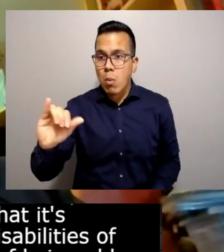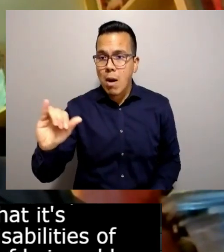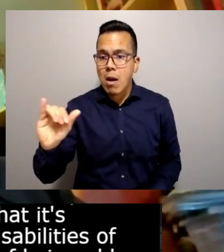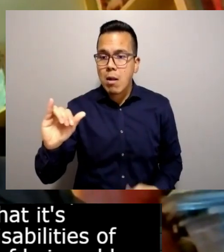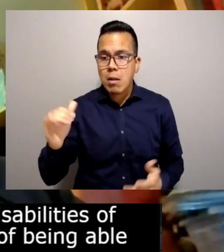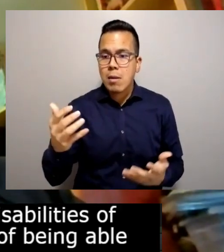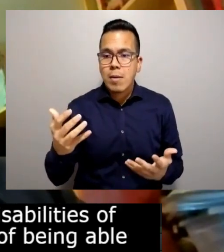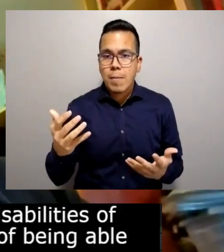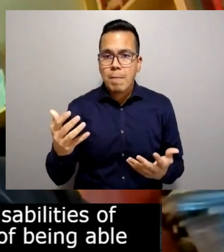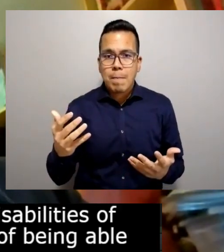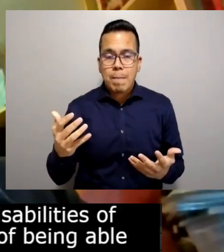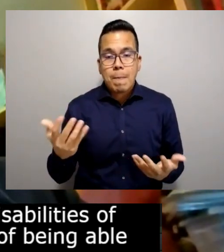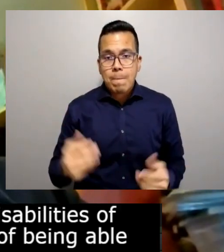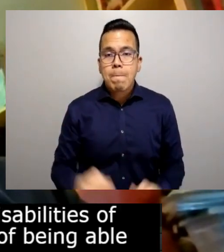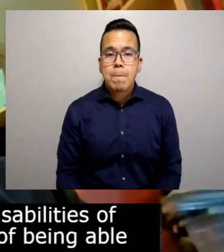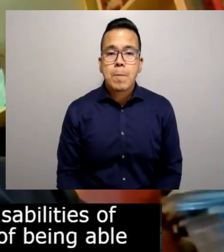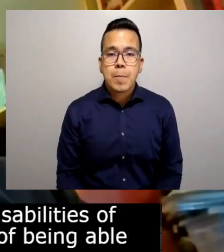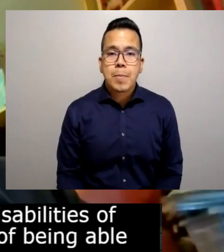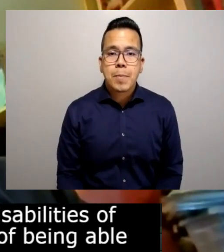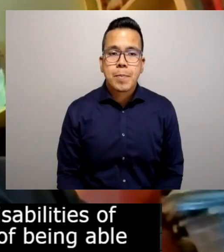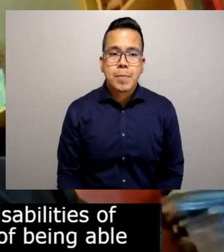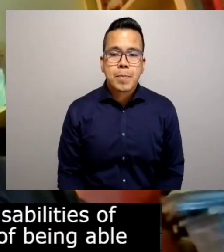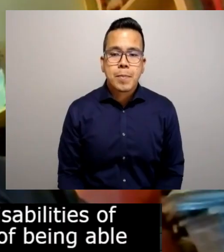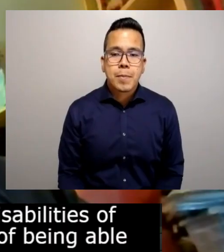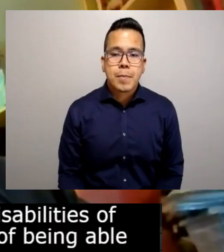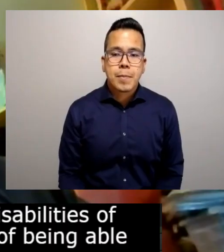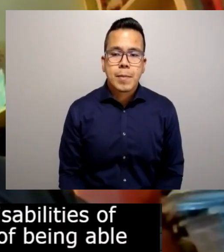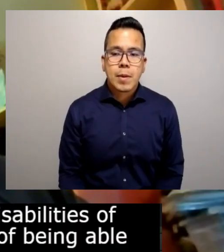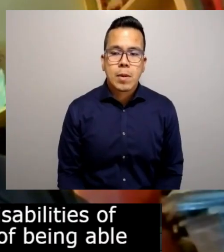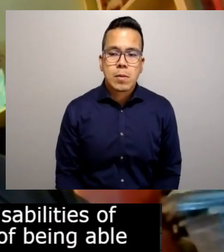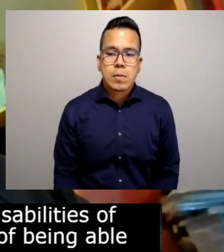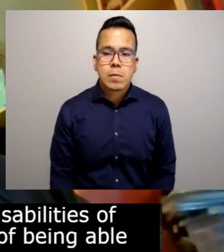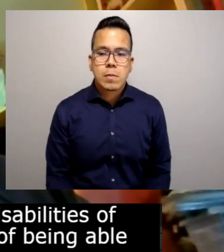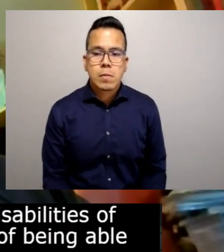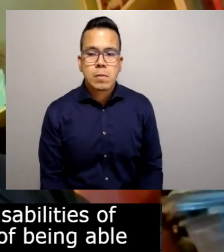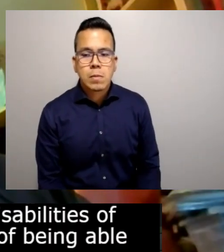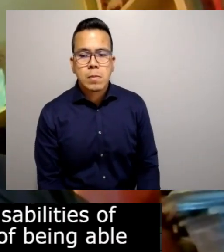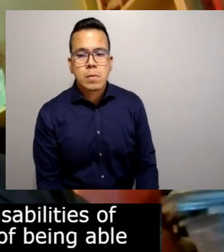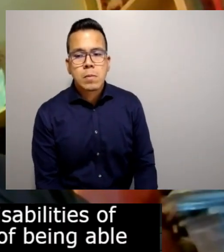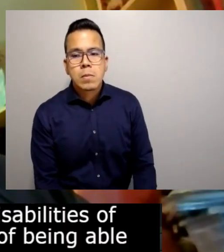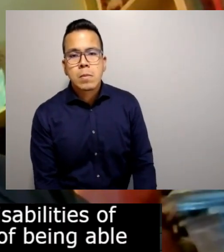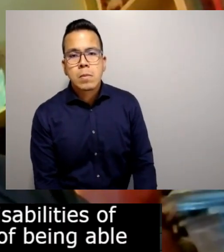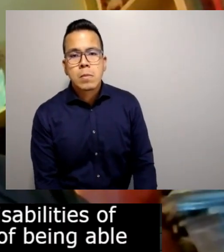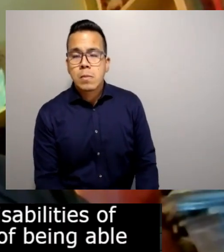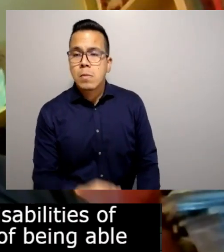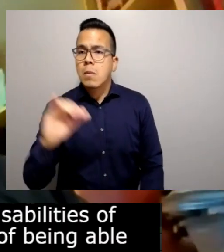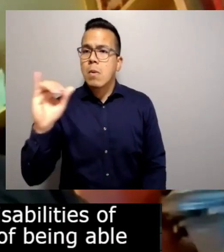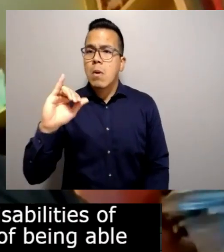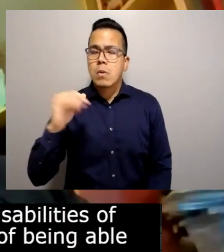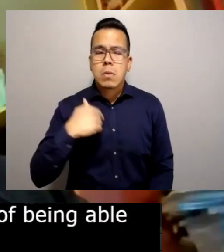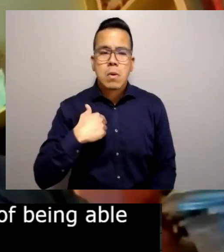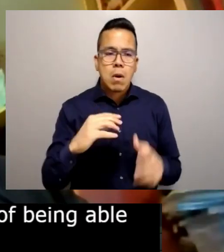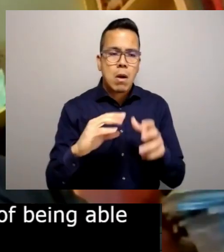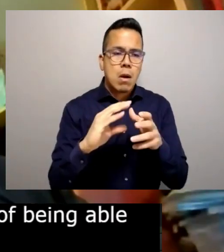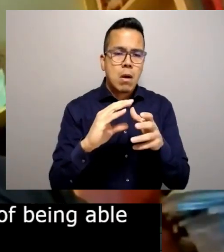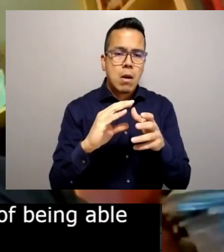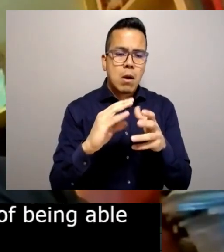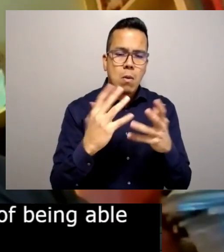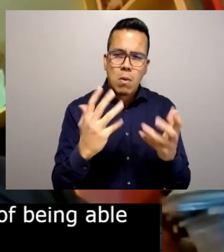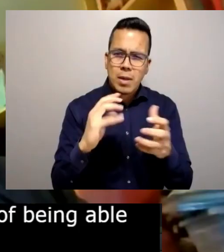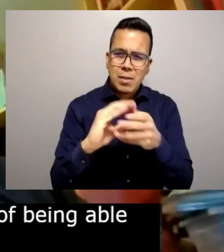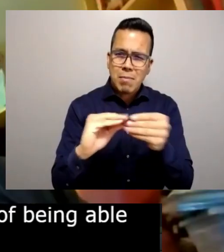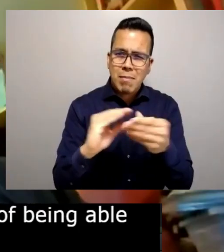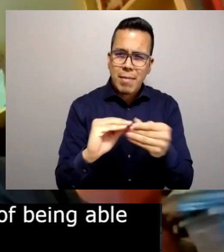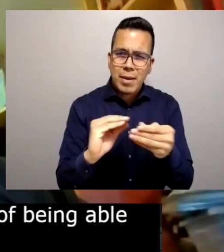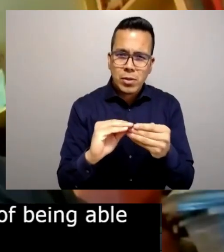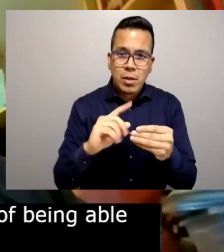move around as well. I'll also mention in terms of accessibility that